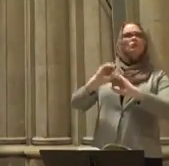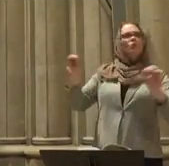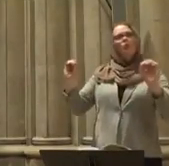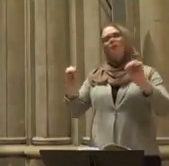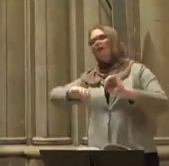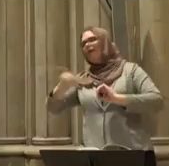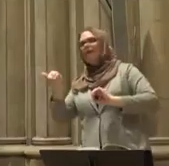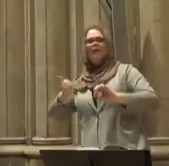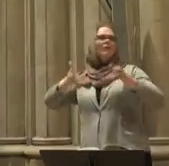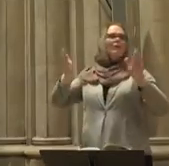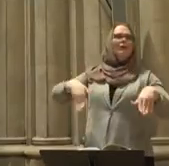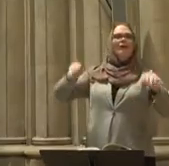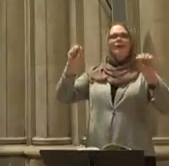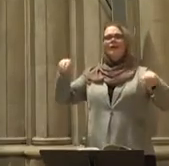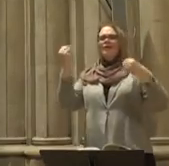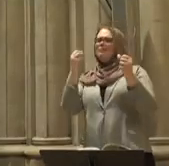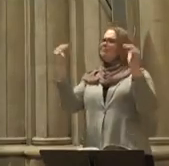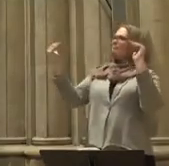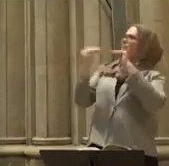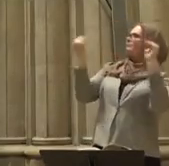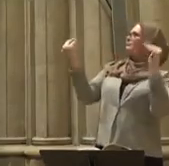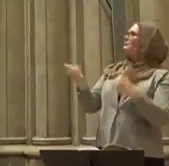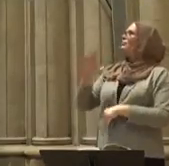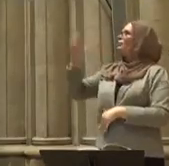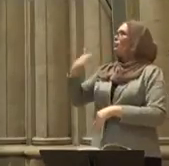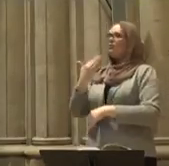Of your mercy,